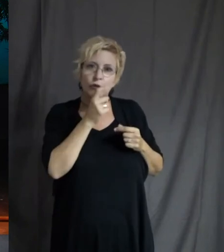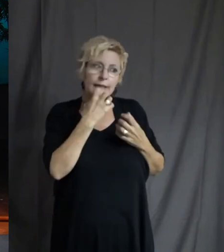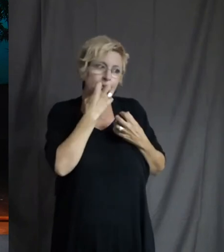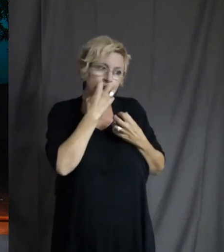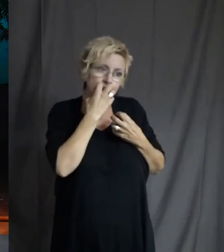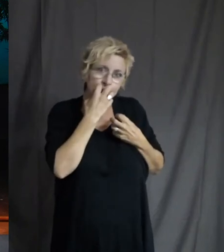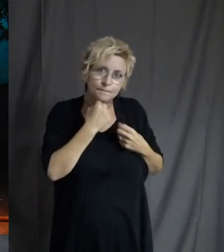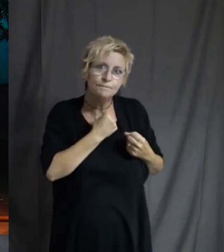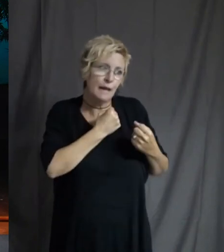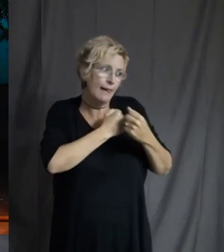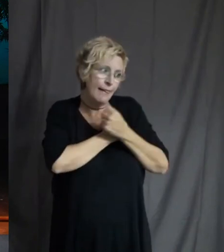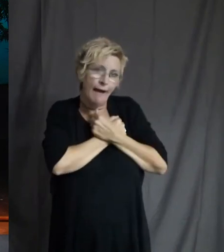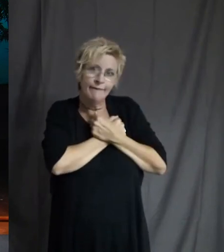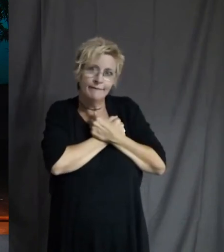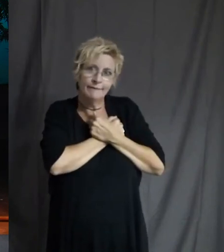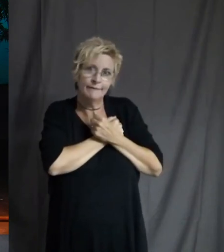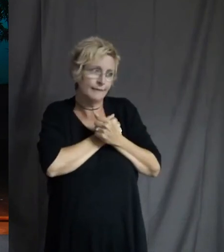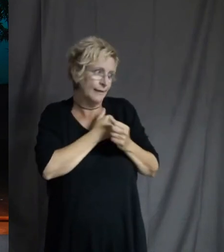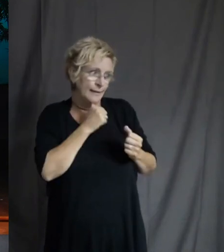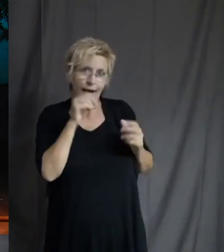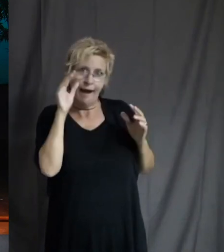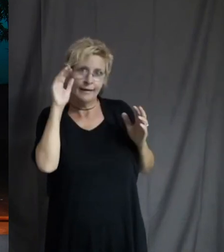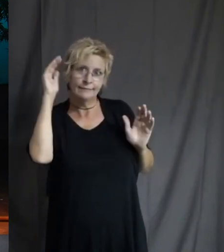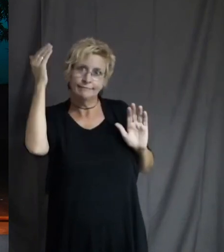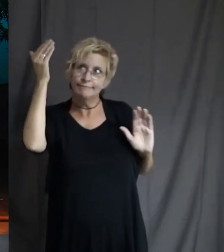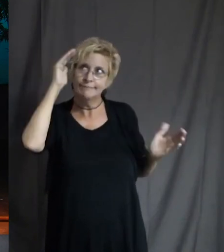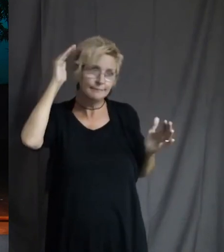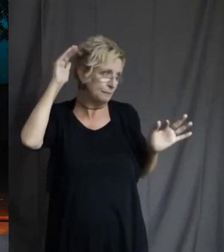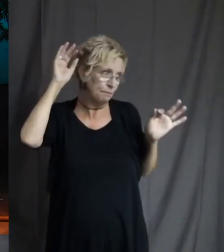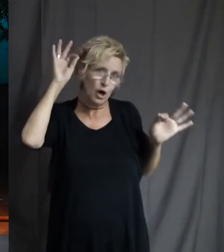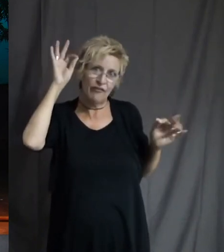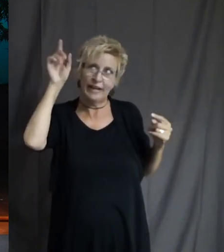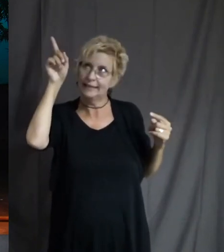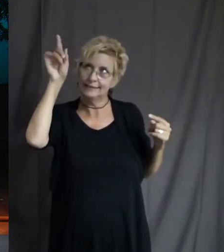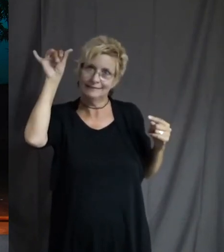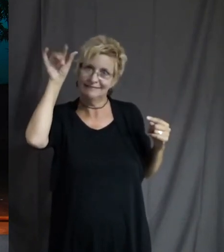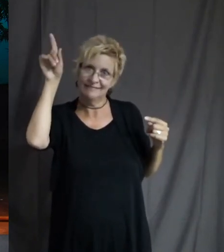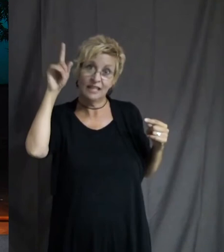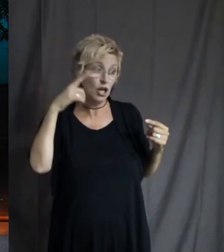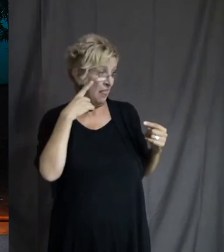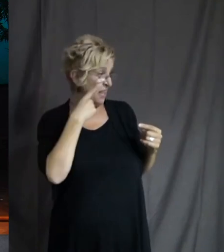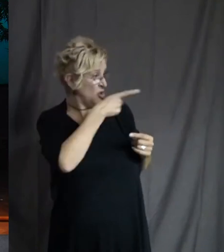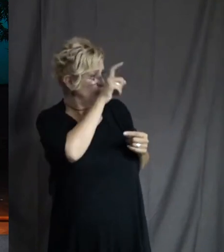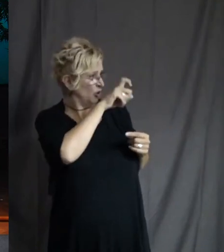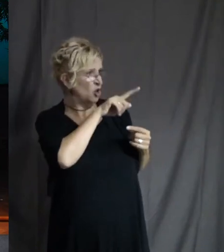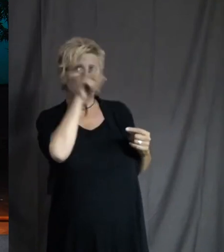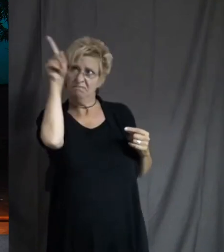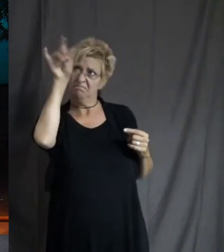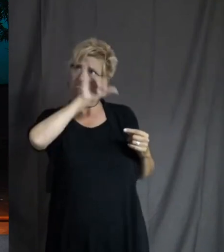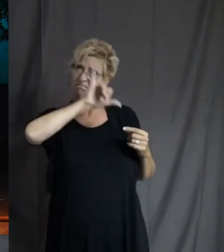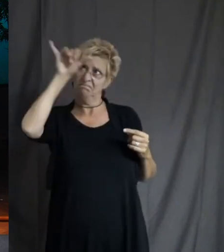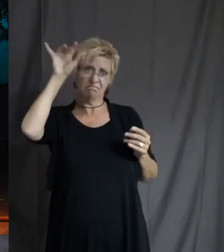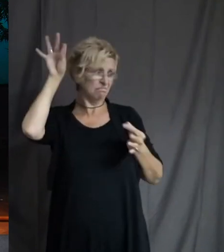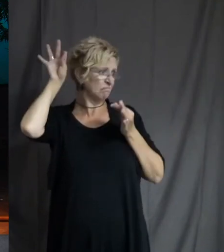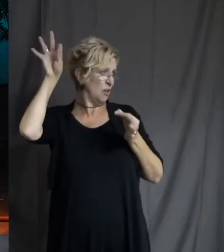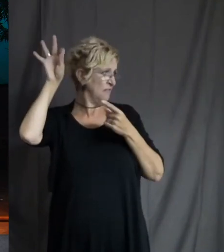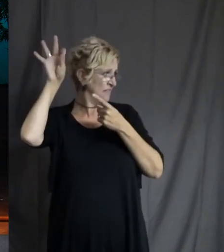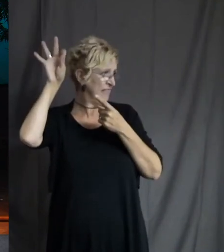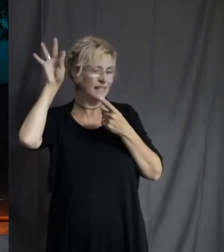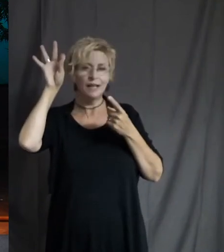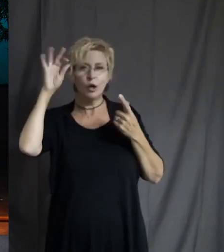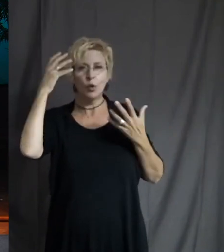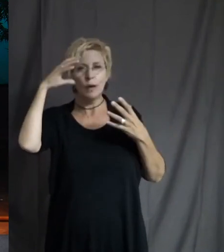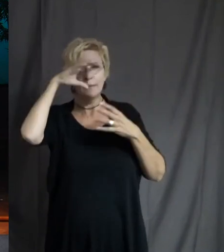genuine love. Because when we compare people to who we think they should be, we sometimes miss out on